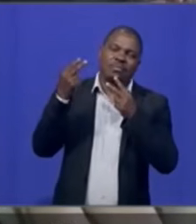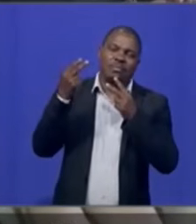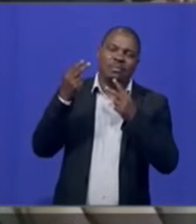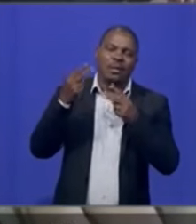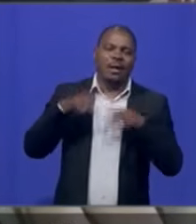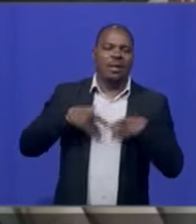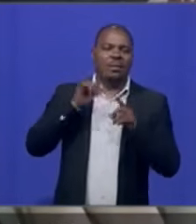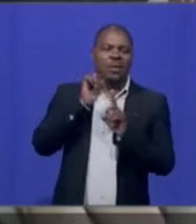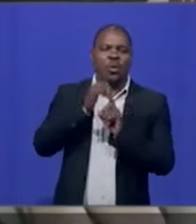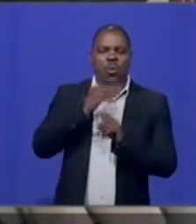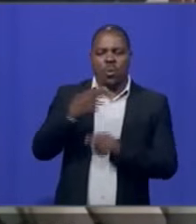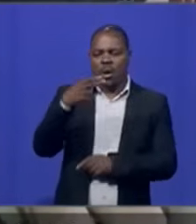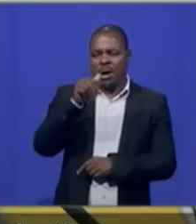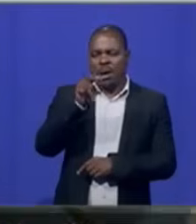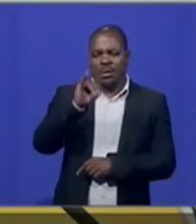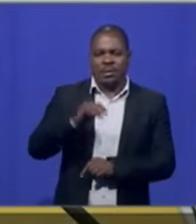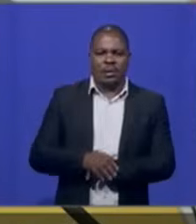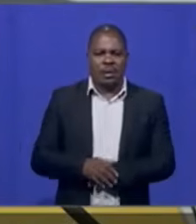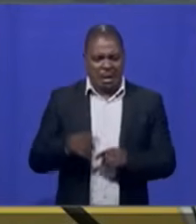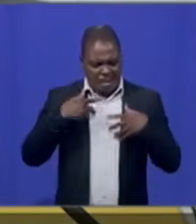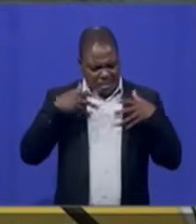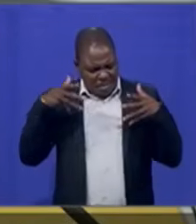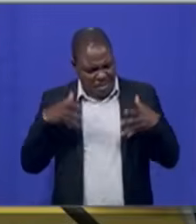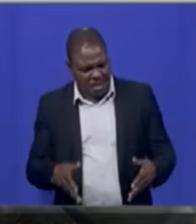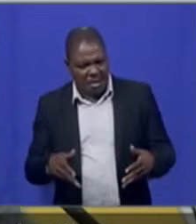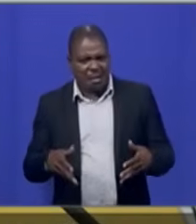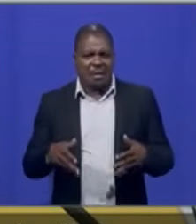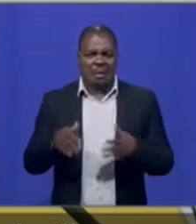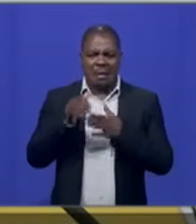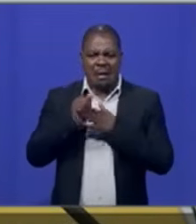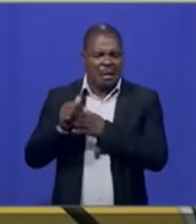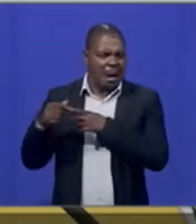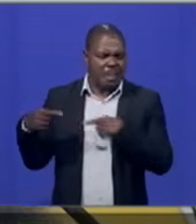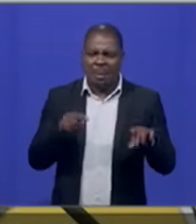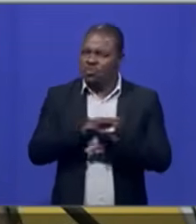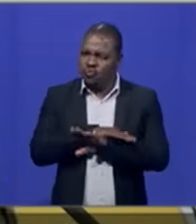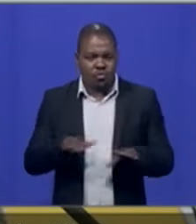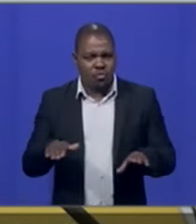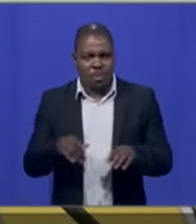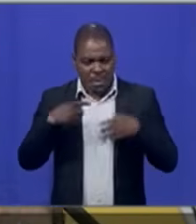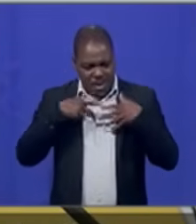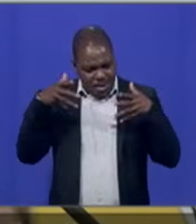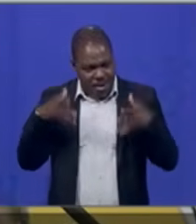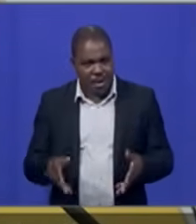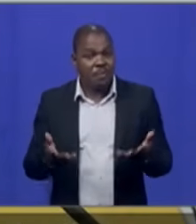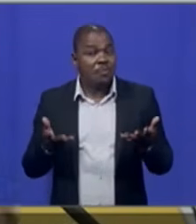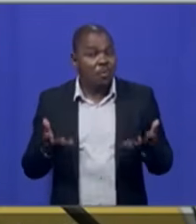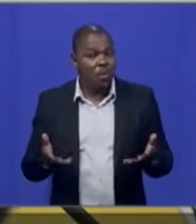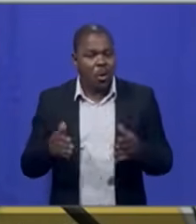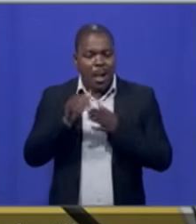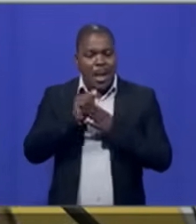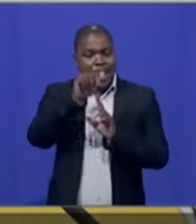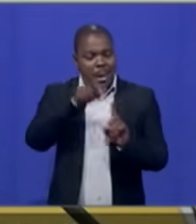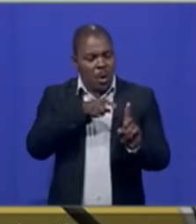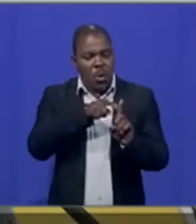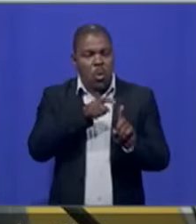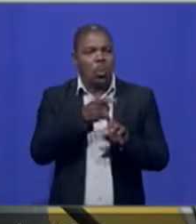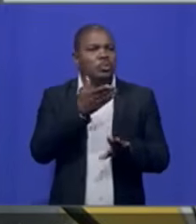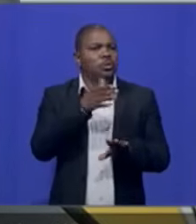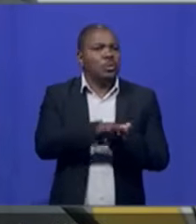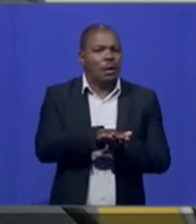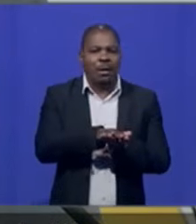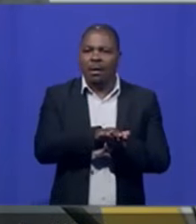Hani. We are not here for a leader fair. We are here for a leader that we know if he didn't die, he